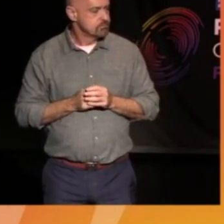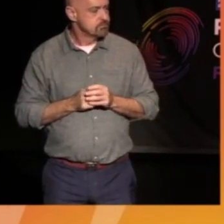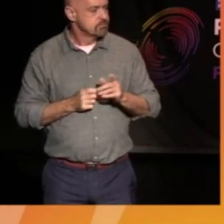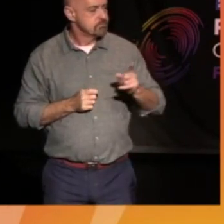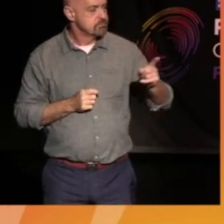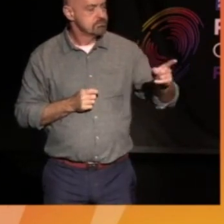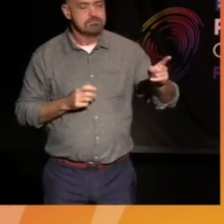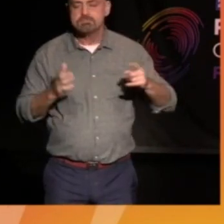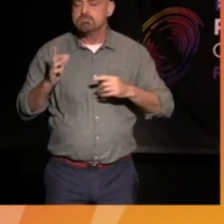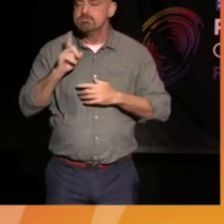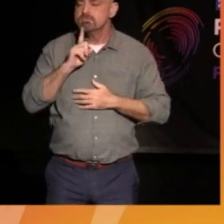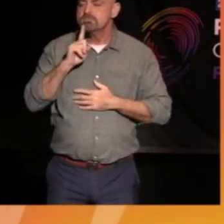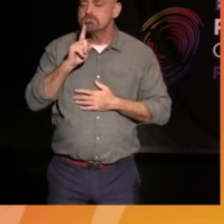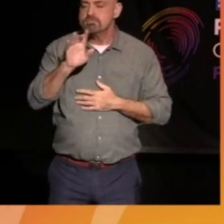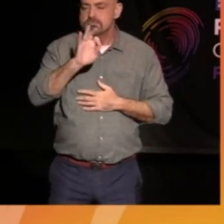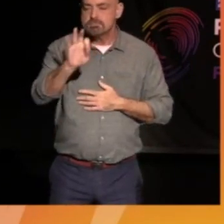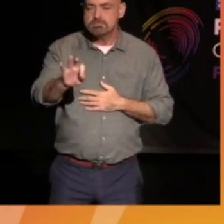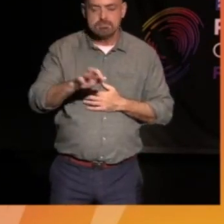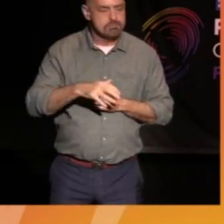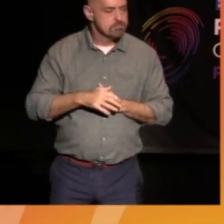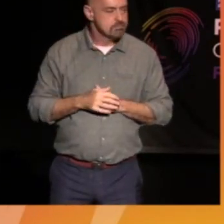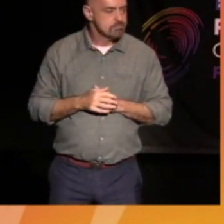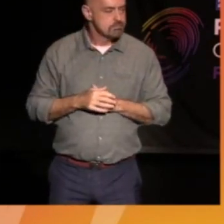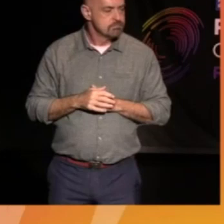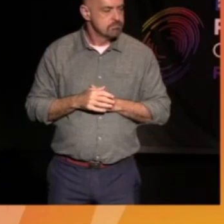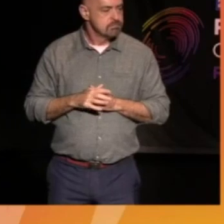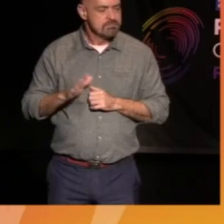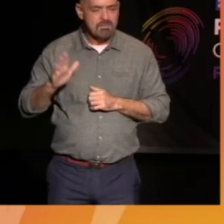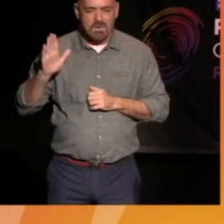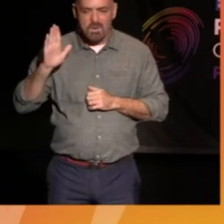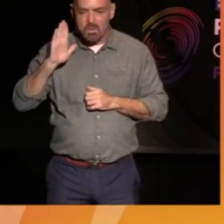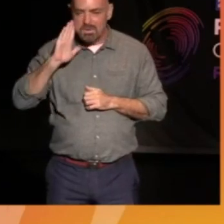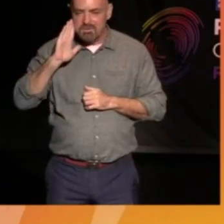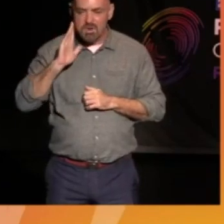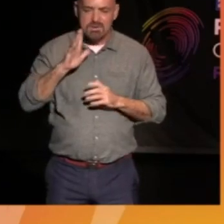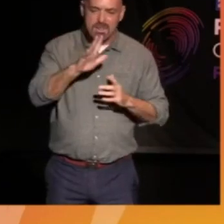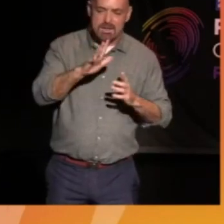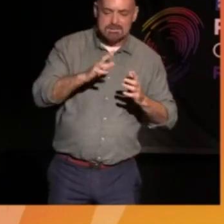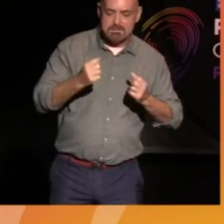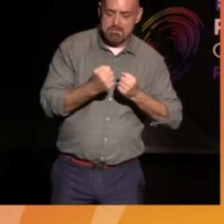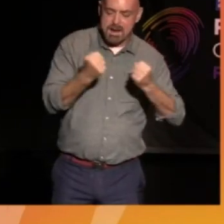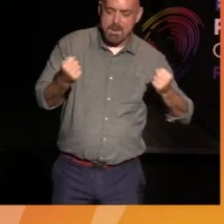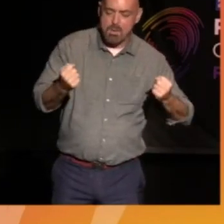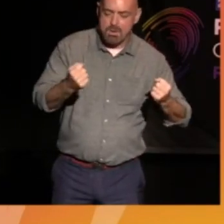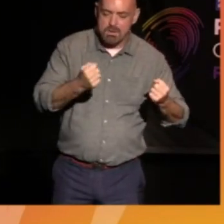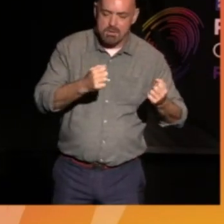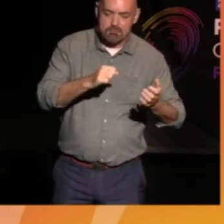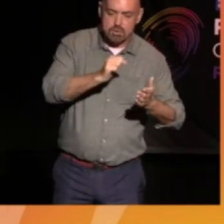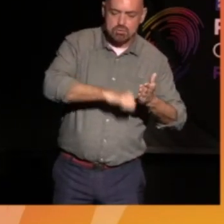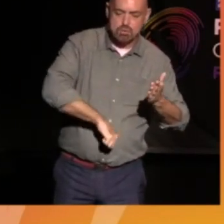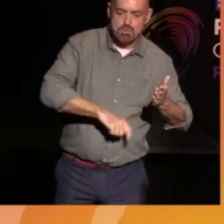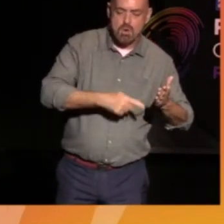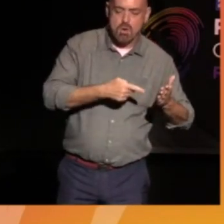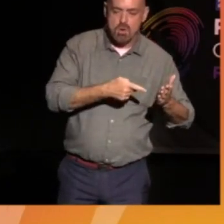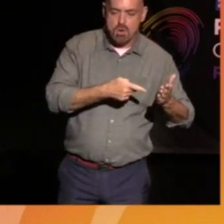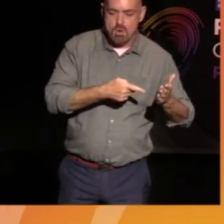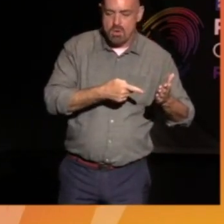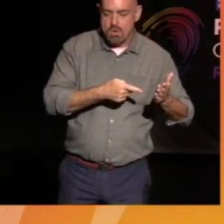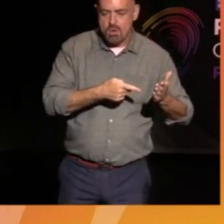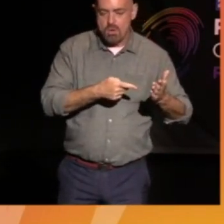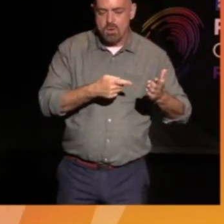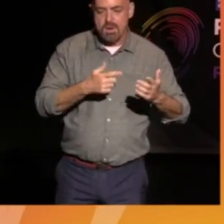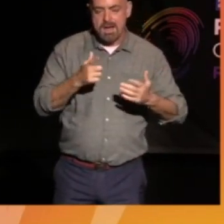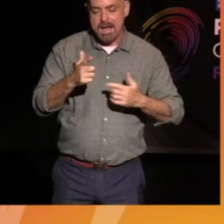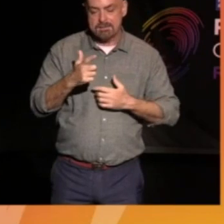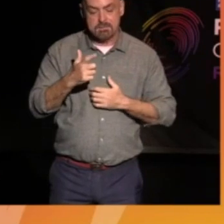I just wanted to ask, because we've heard a lot about the power of consumers or potential power of consumers, about the role of the